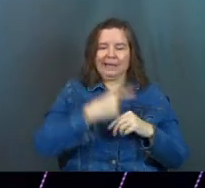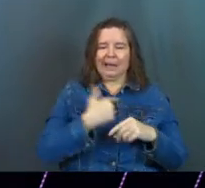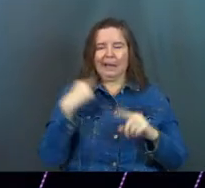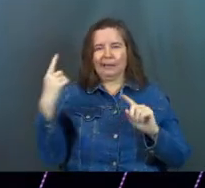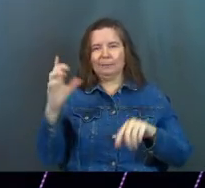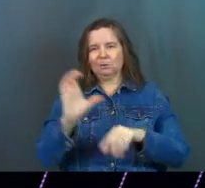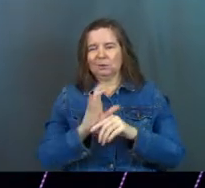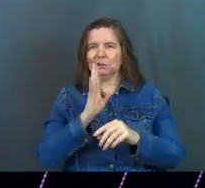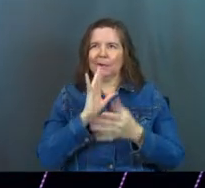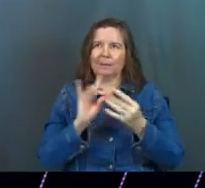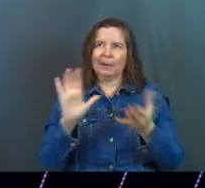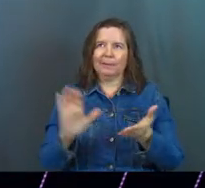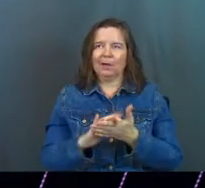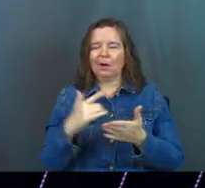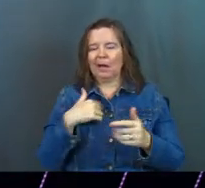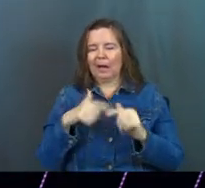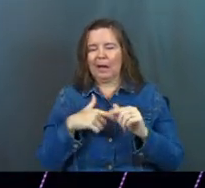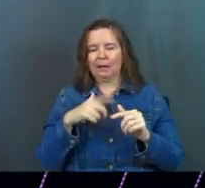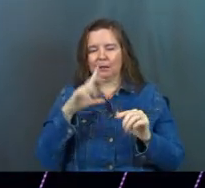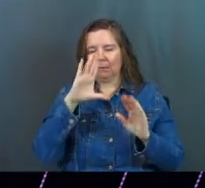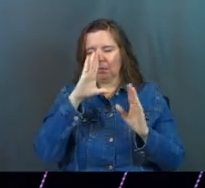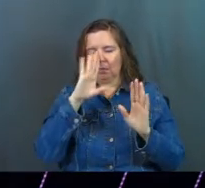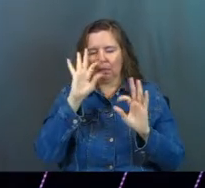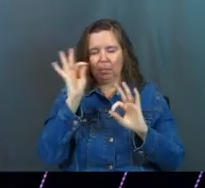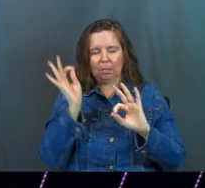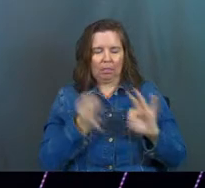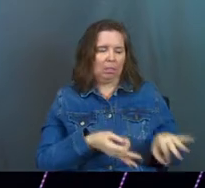day I came to church. They're talking about marriages. I can tune out.